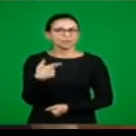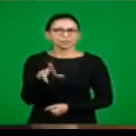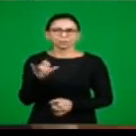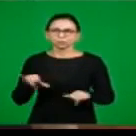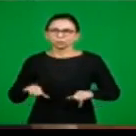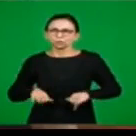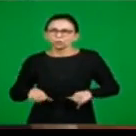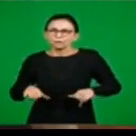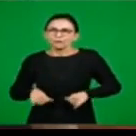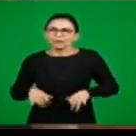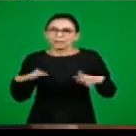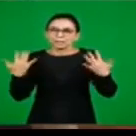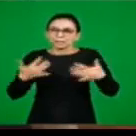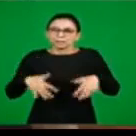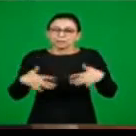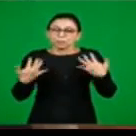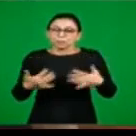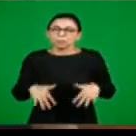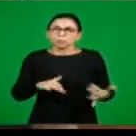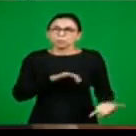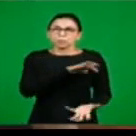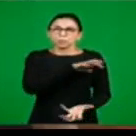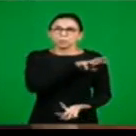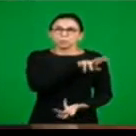You don't need to go through the Great Tribulation.